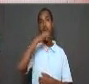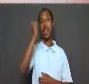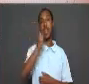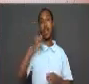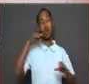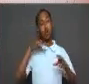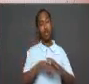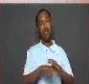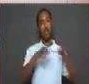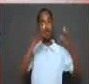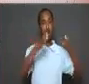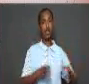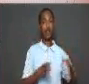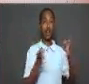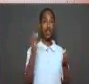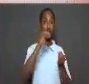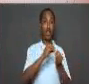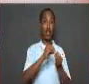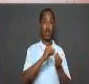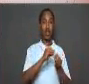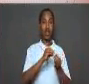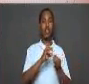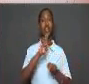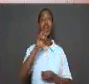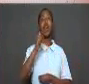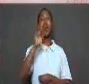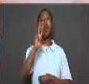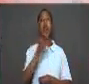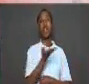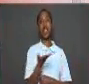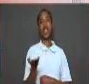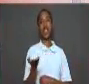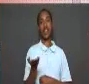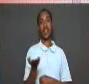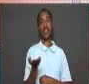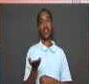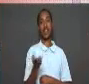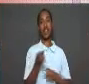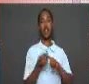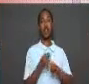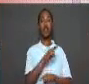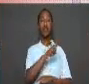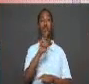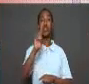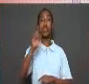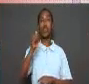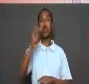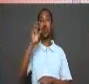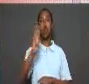into the blast furnace as raw materials. From those raw